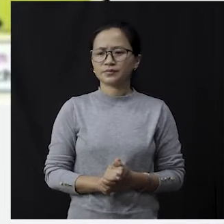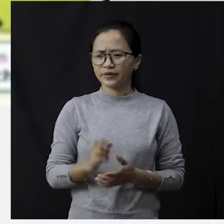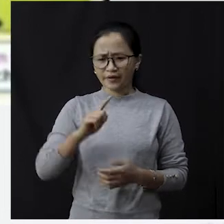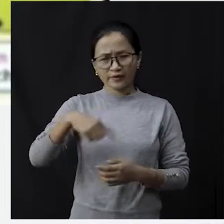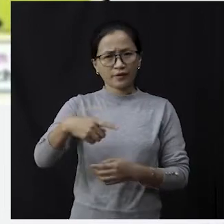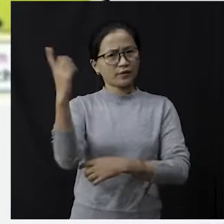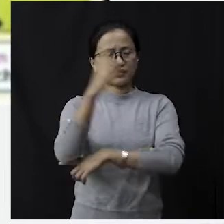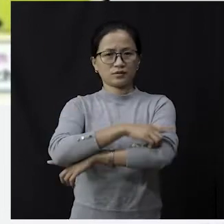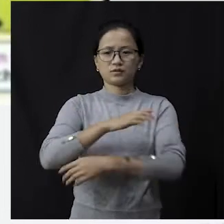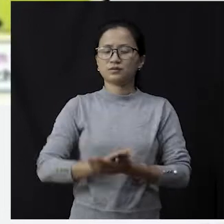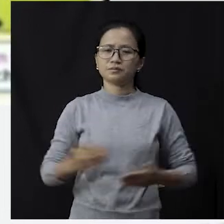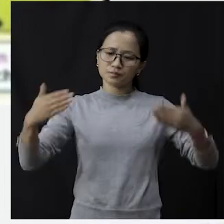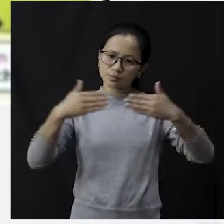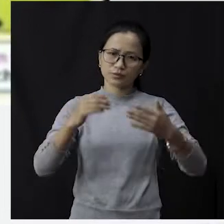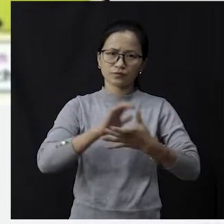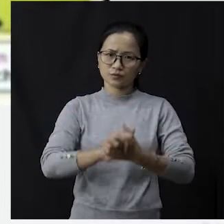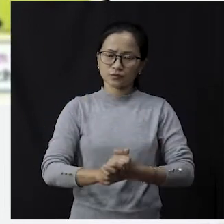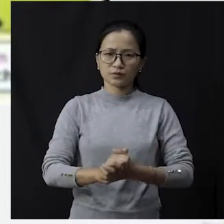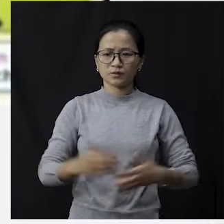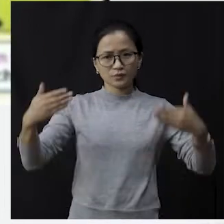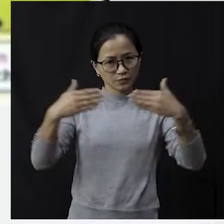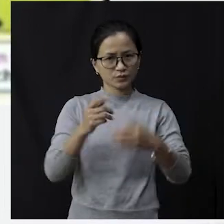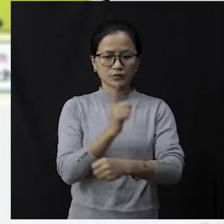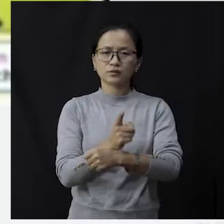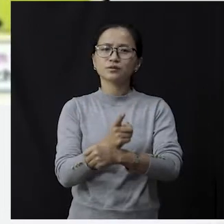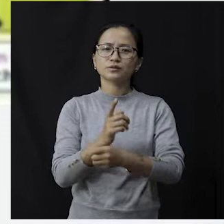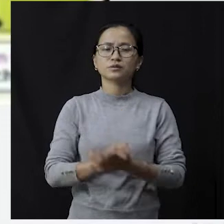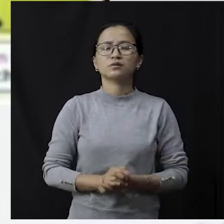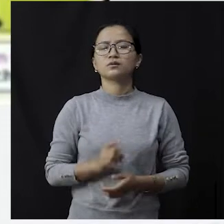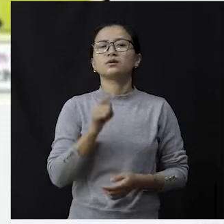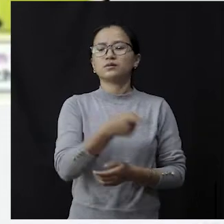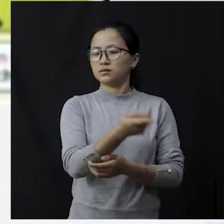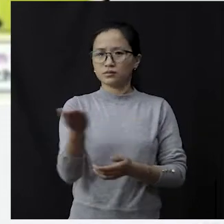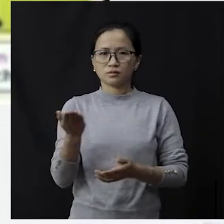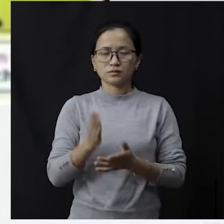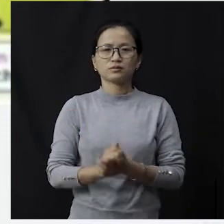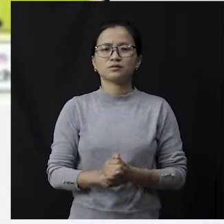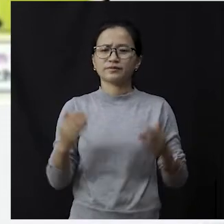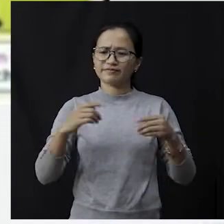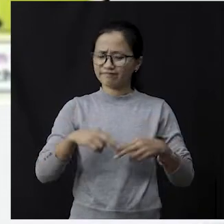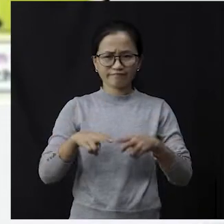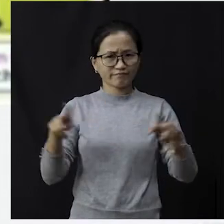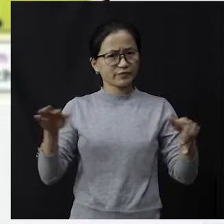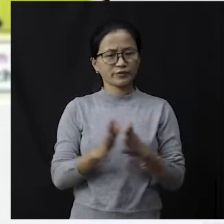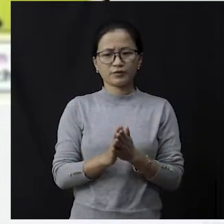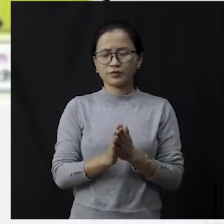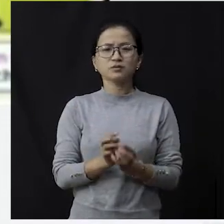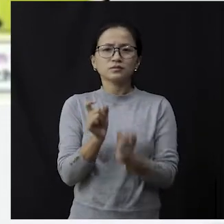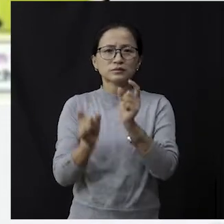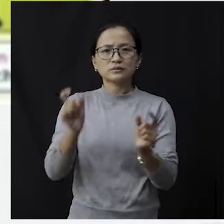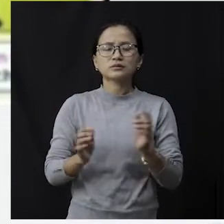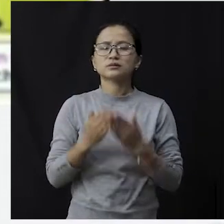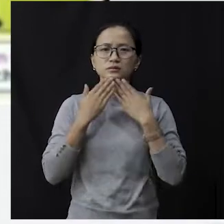Every day you meet your friends, you meet your teachers, and you also meet different people. So in